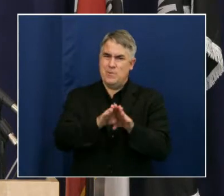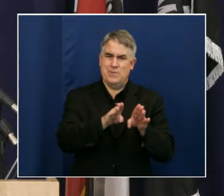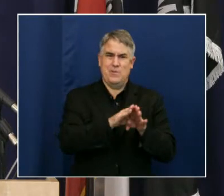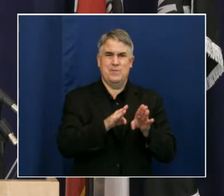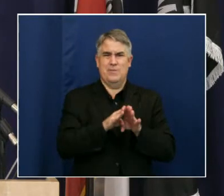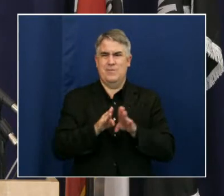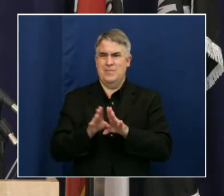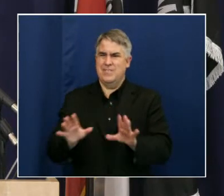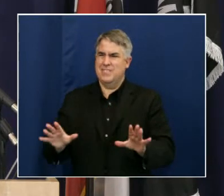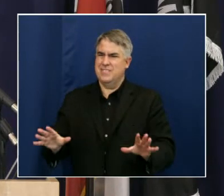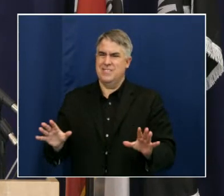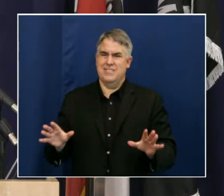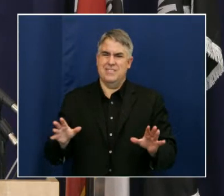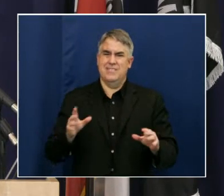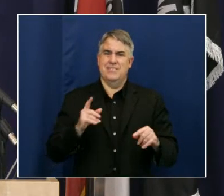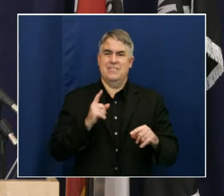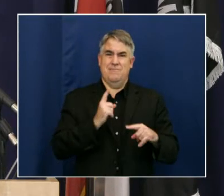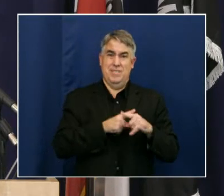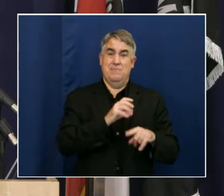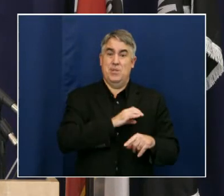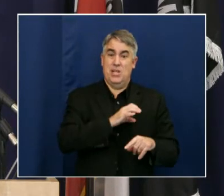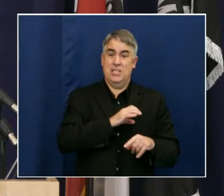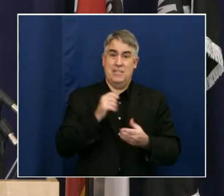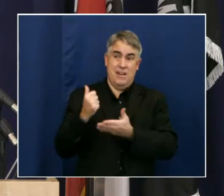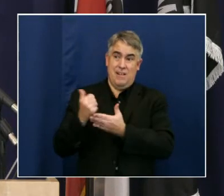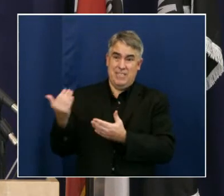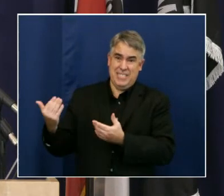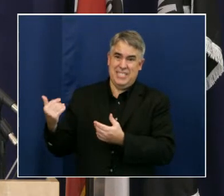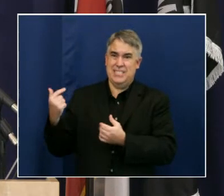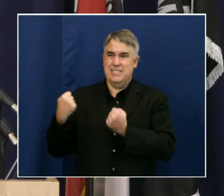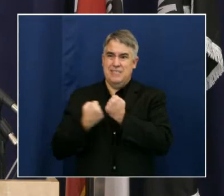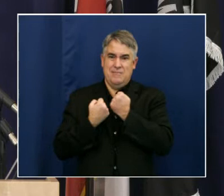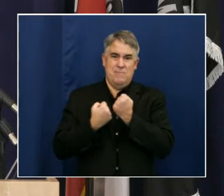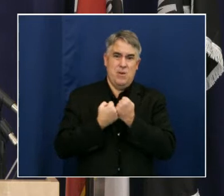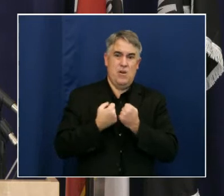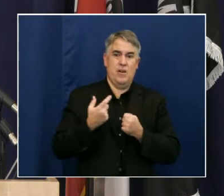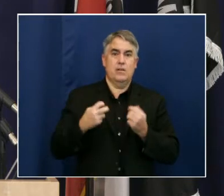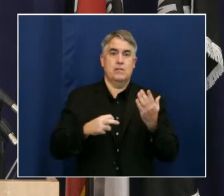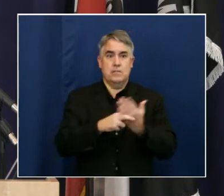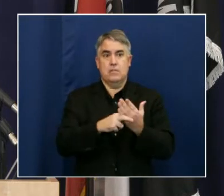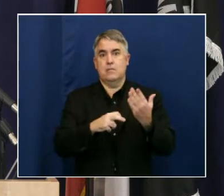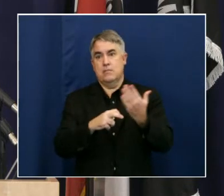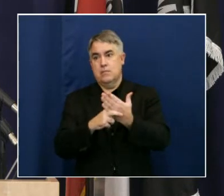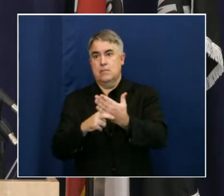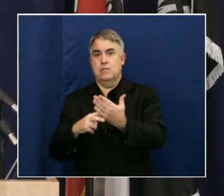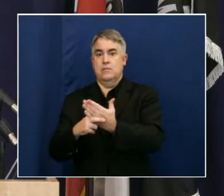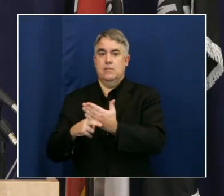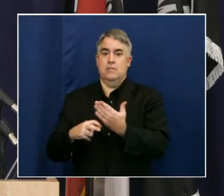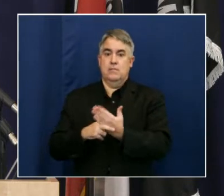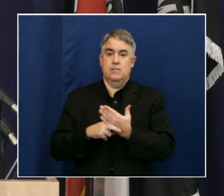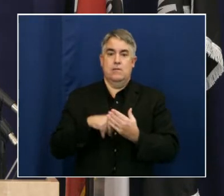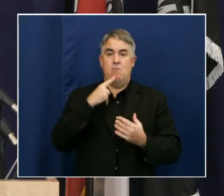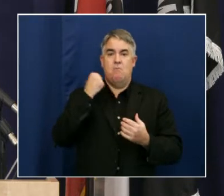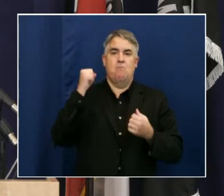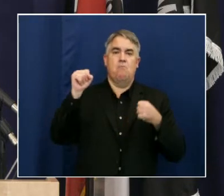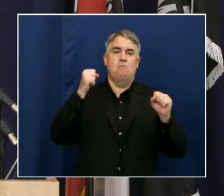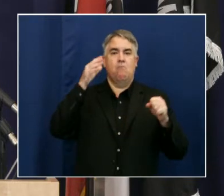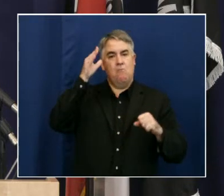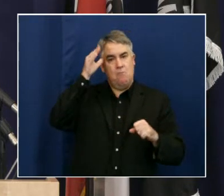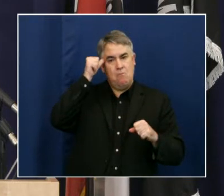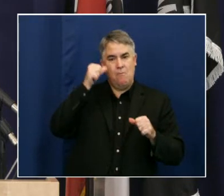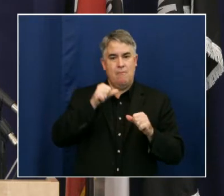law enforcement's effort to do the citations, and we appreciate their recent efforts to participate more. We appreciate